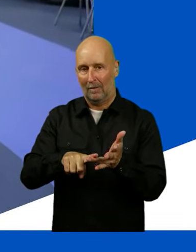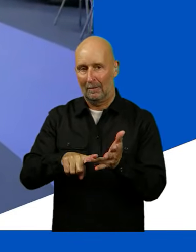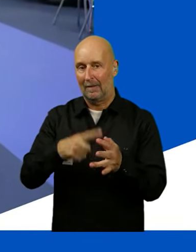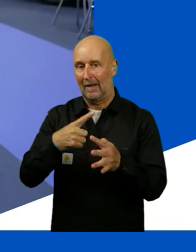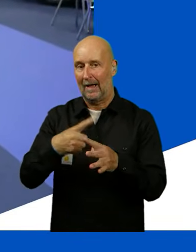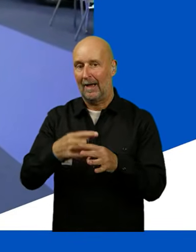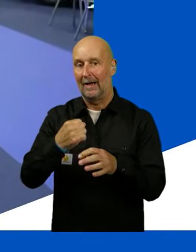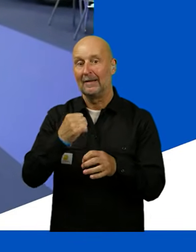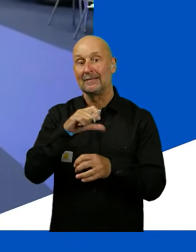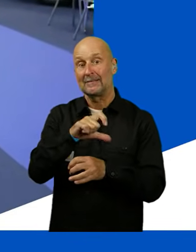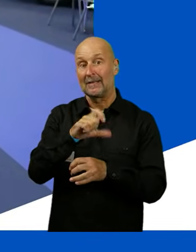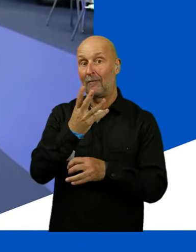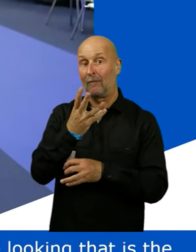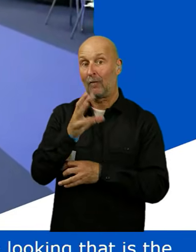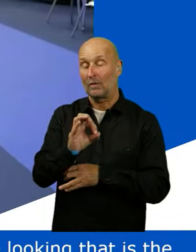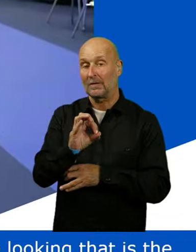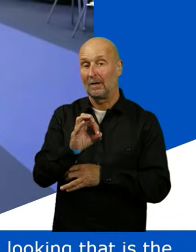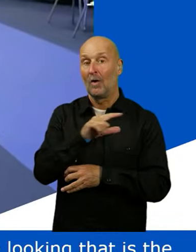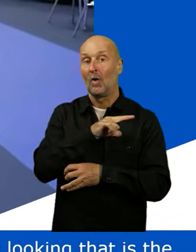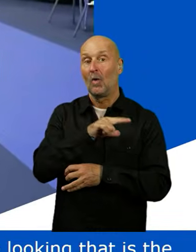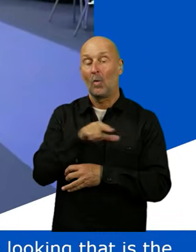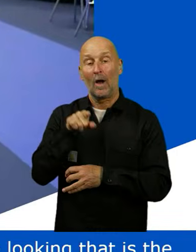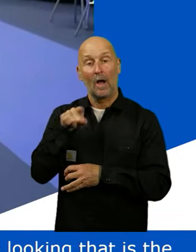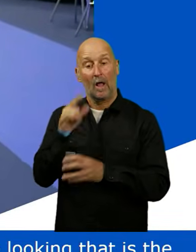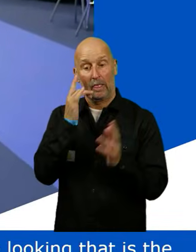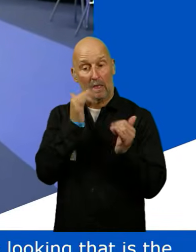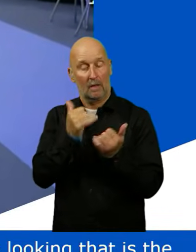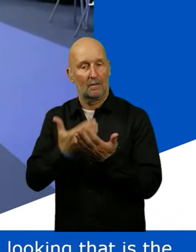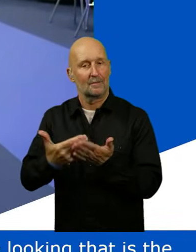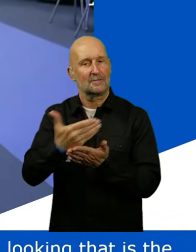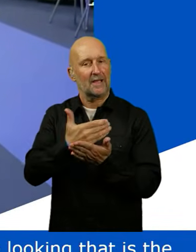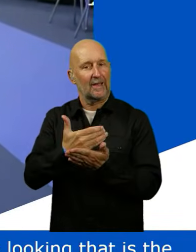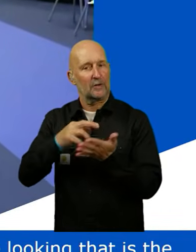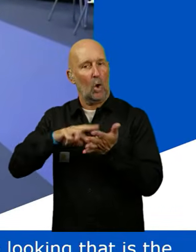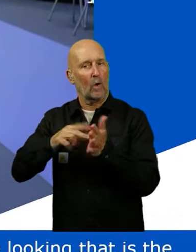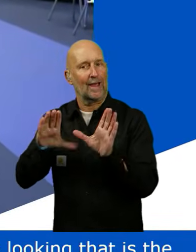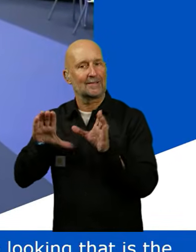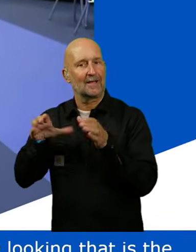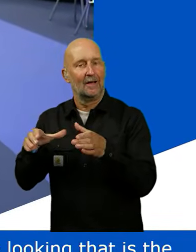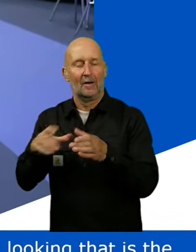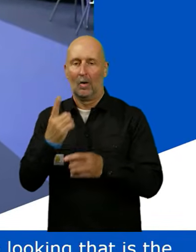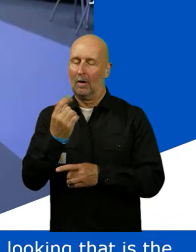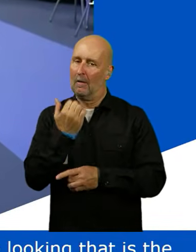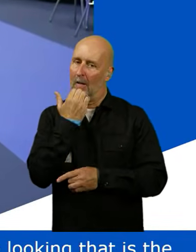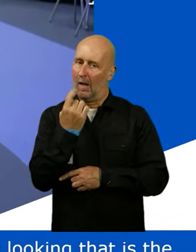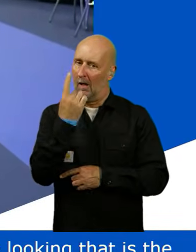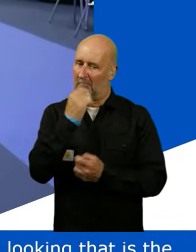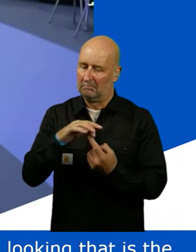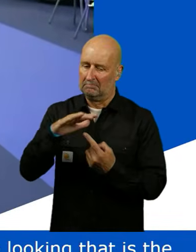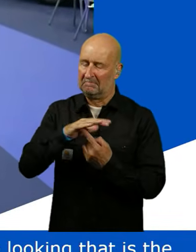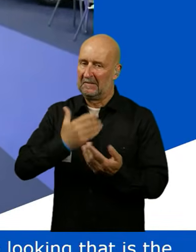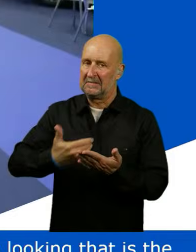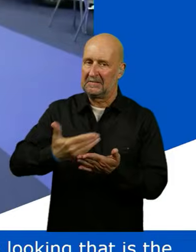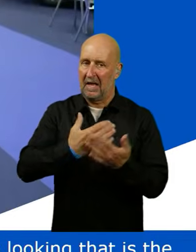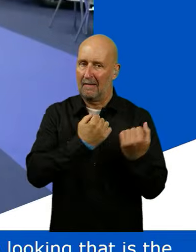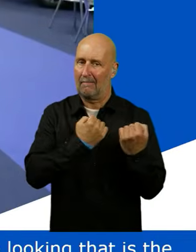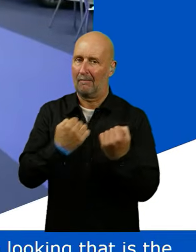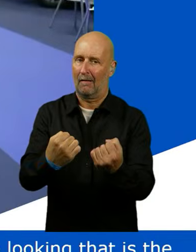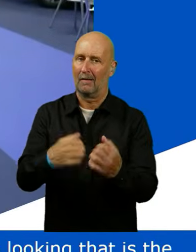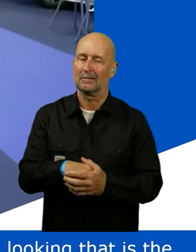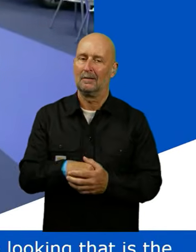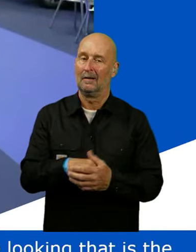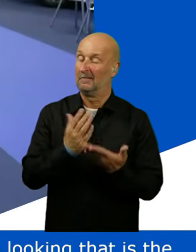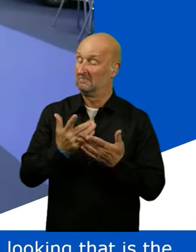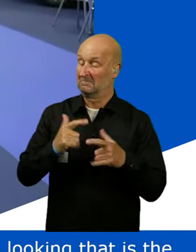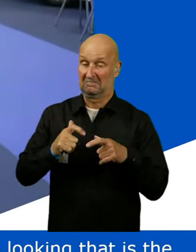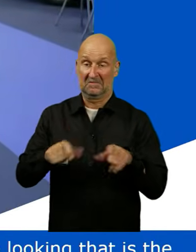was tested from new by Euro NCAP, the safety organisation, this was one of the very safest cars that they've tested, and it remains a really